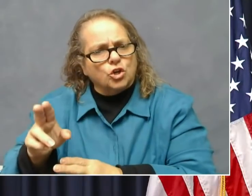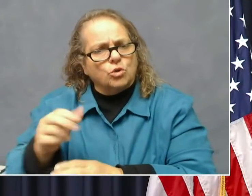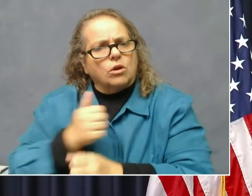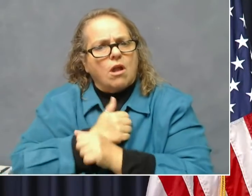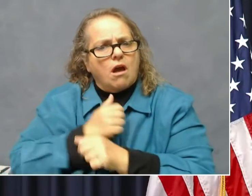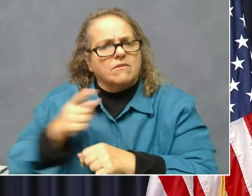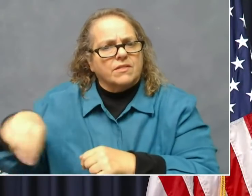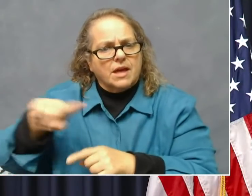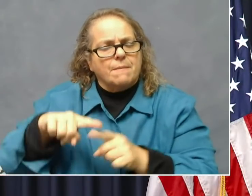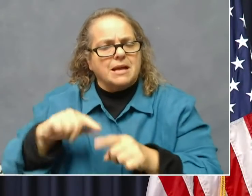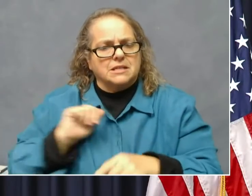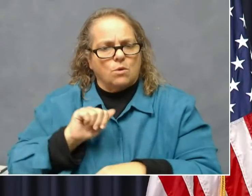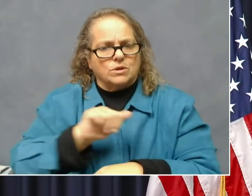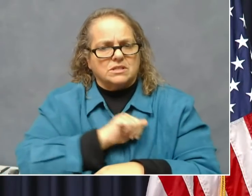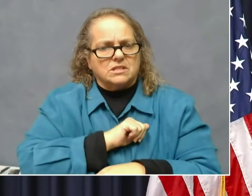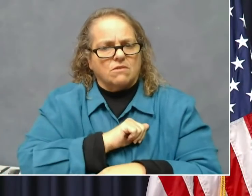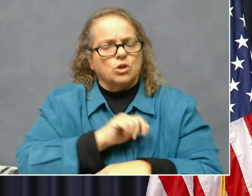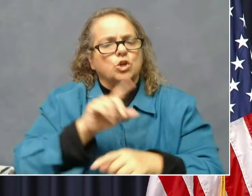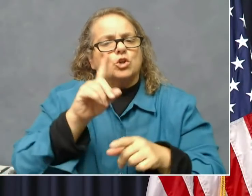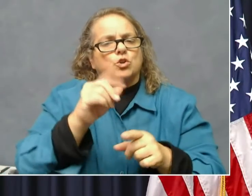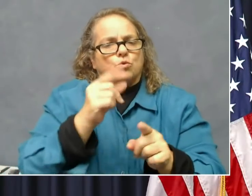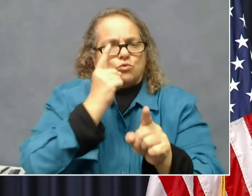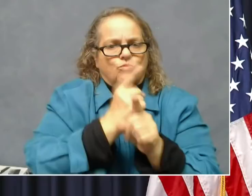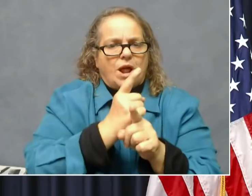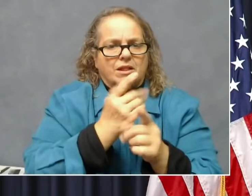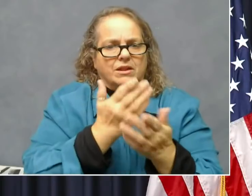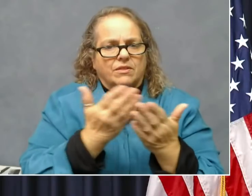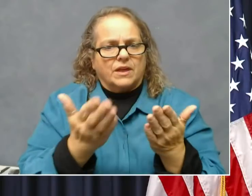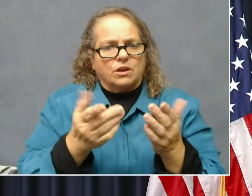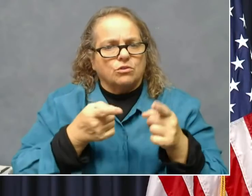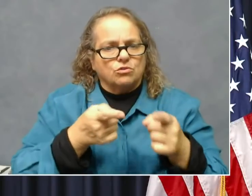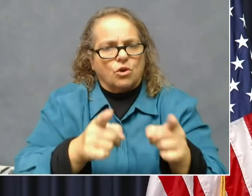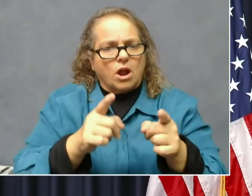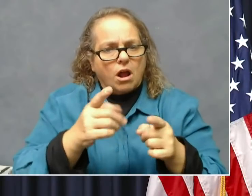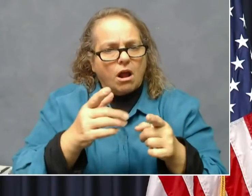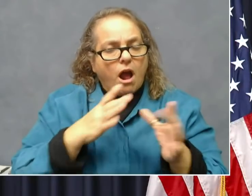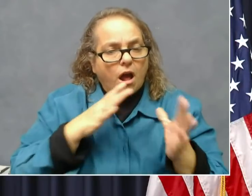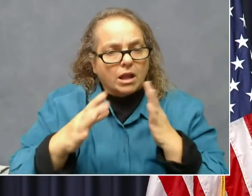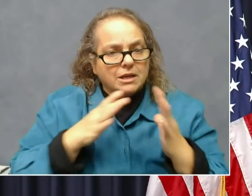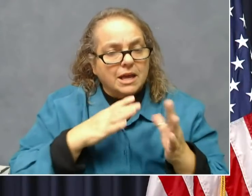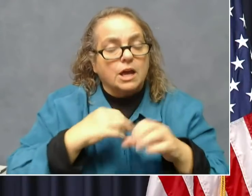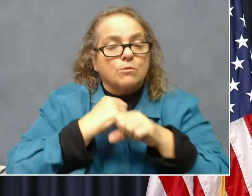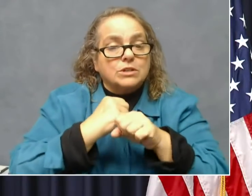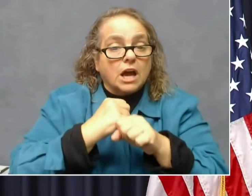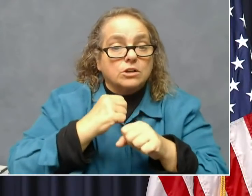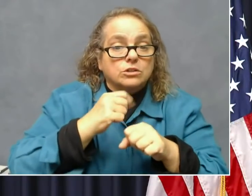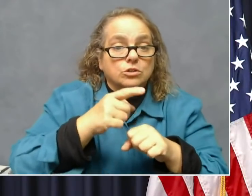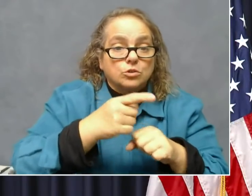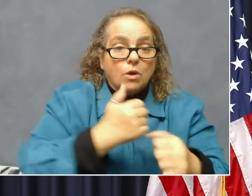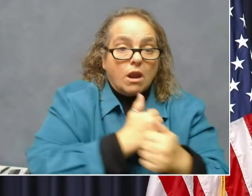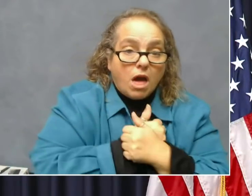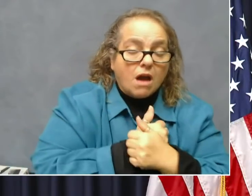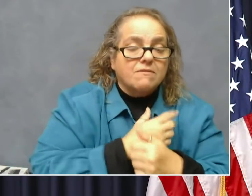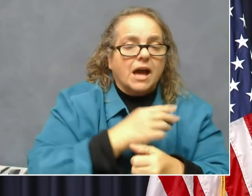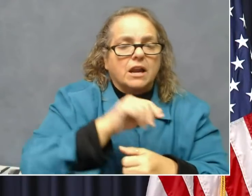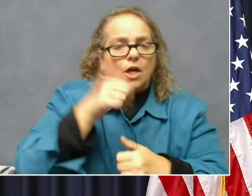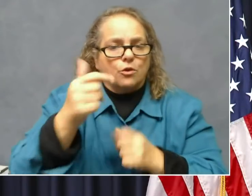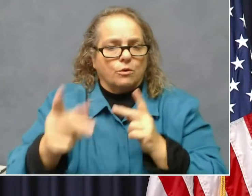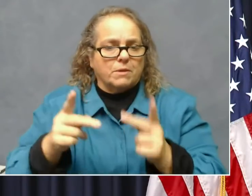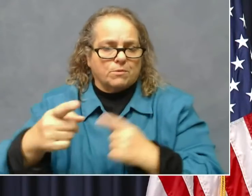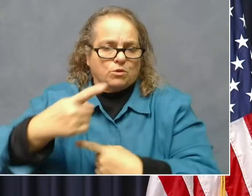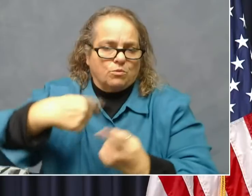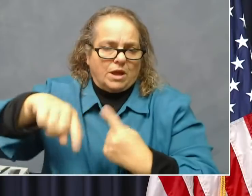right thing over this holiday to protect those we love and all of those around us. All